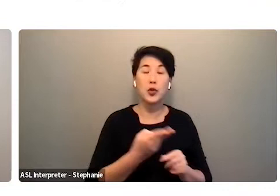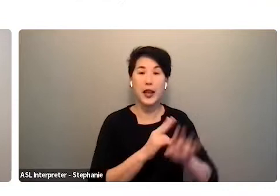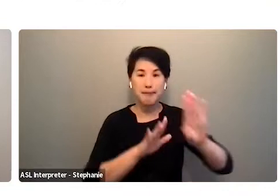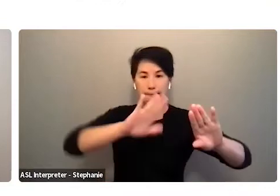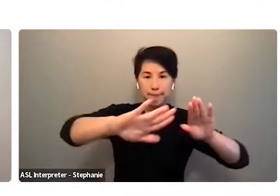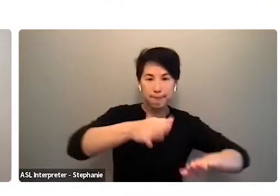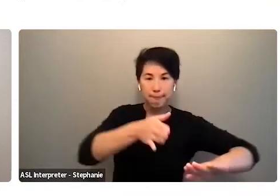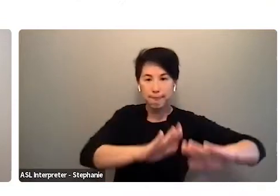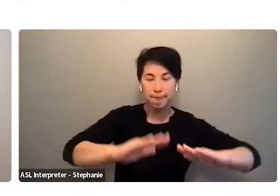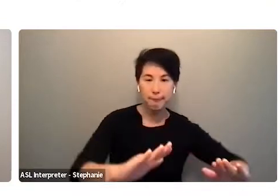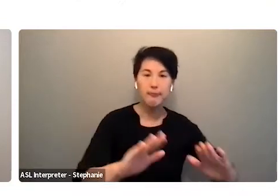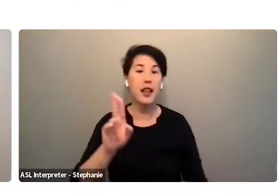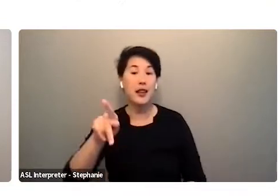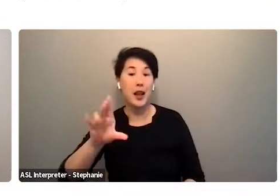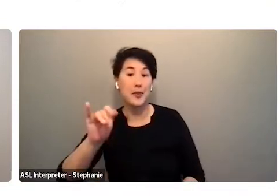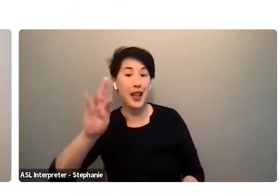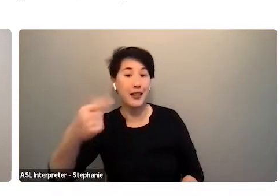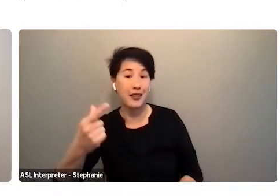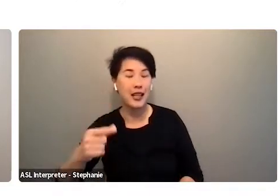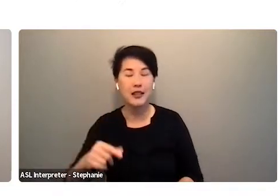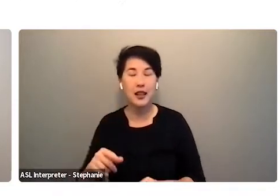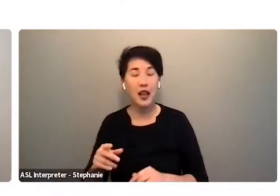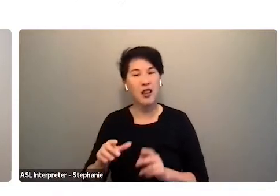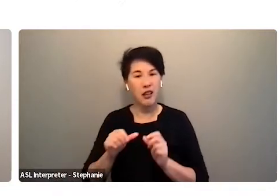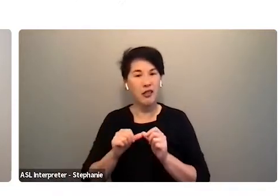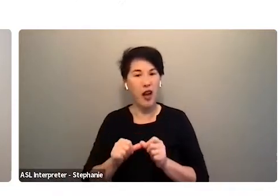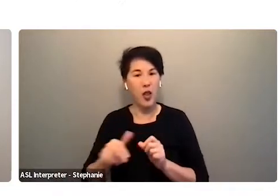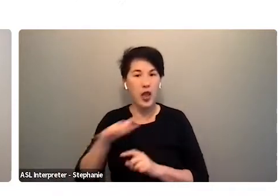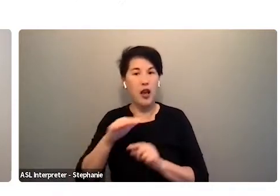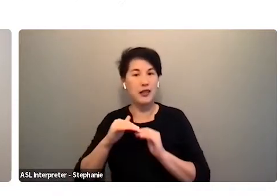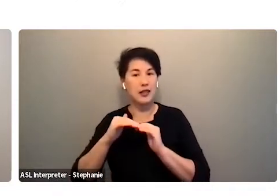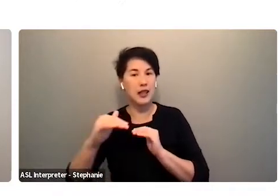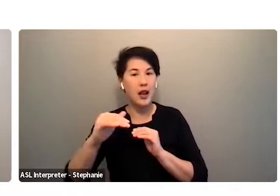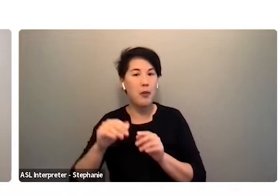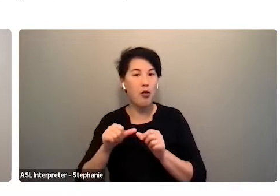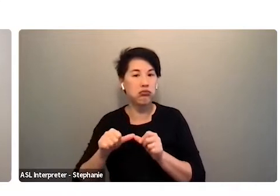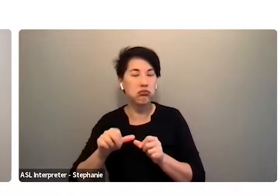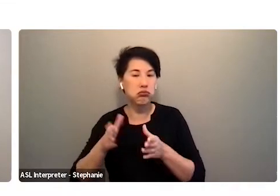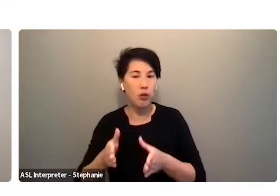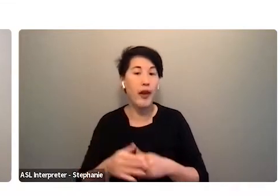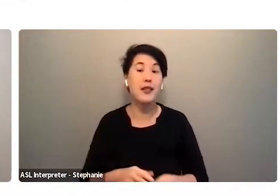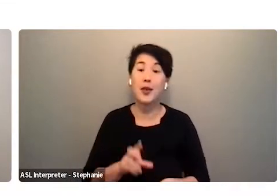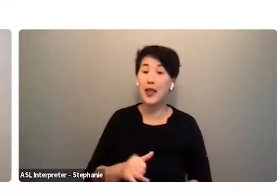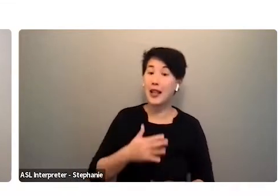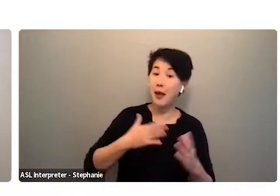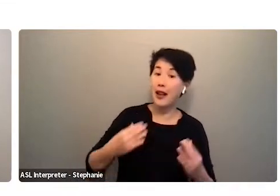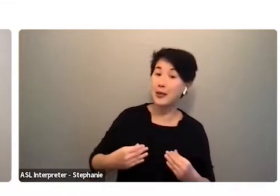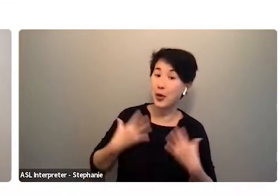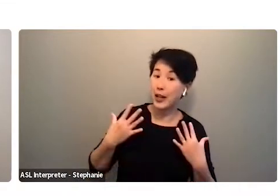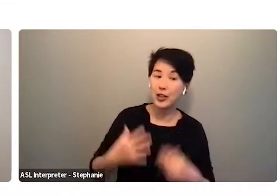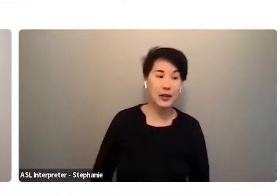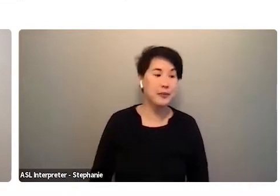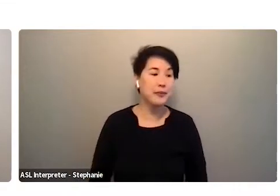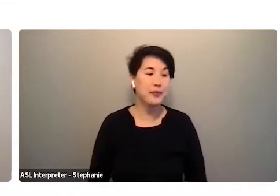upcycling in a sustainable way. So you'll see here, this talks about my inspiration, and finally